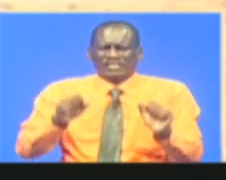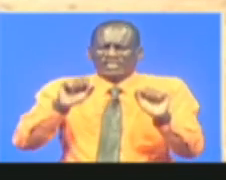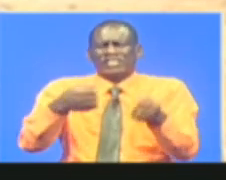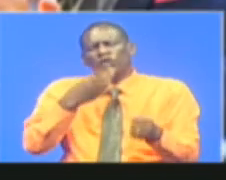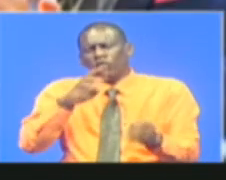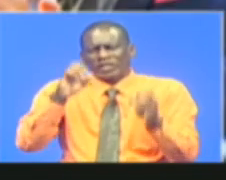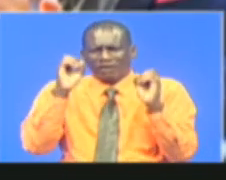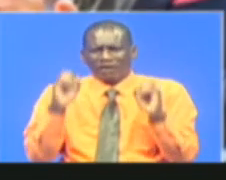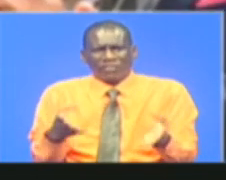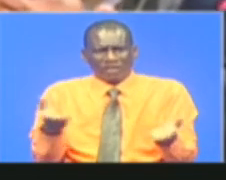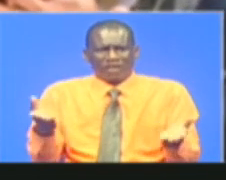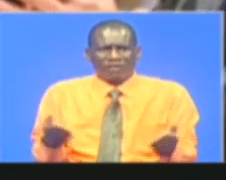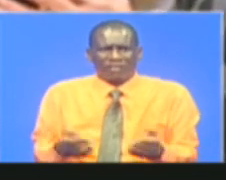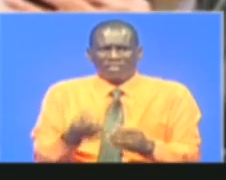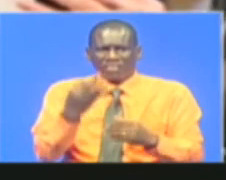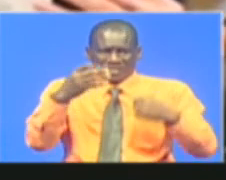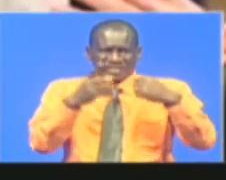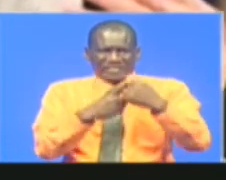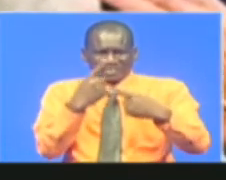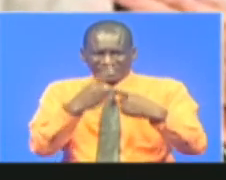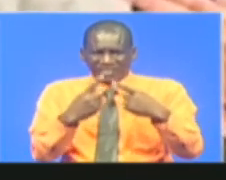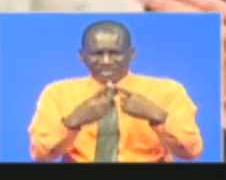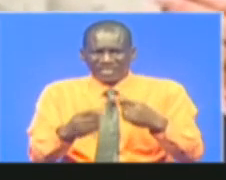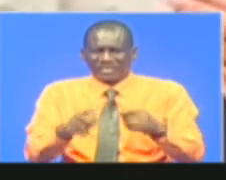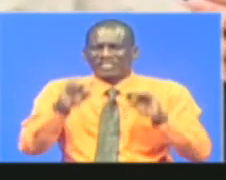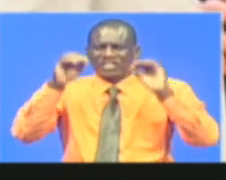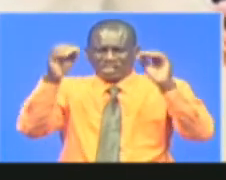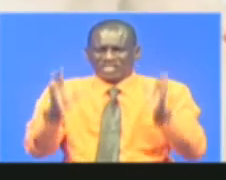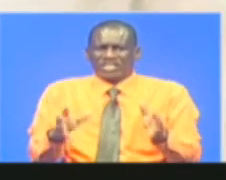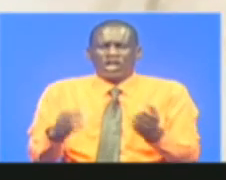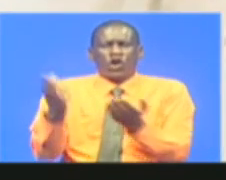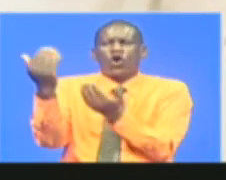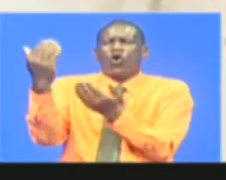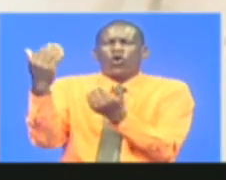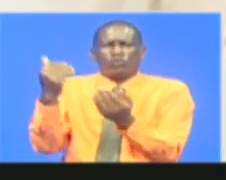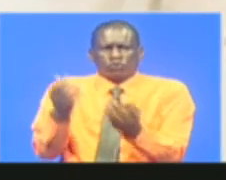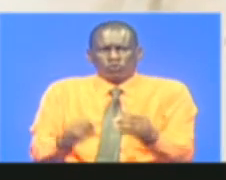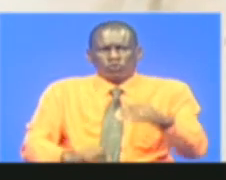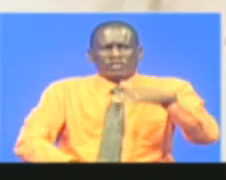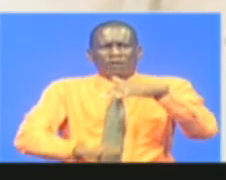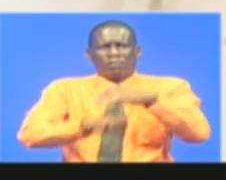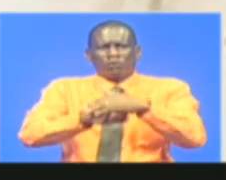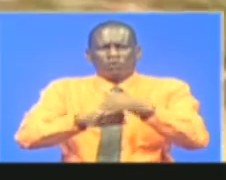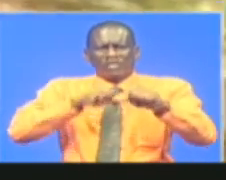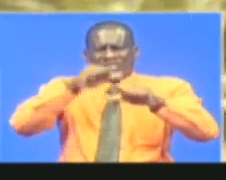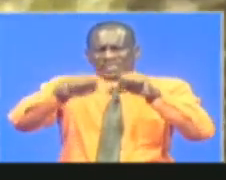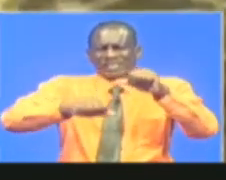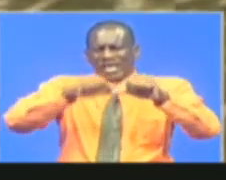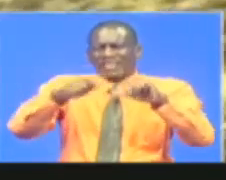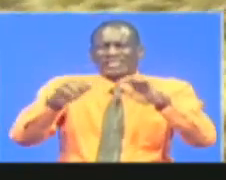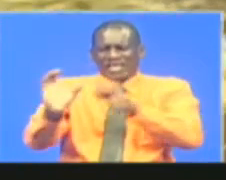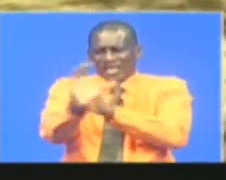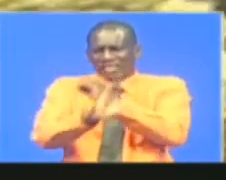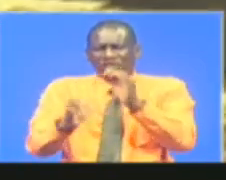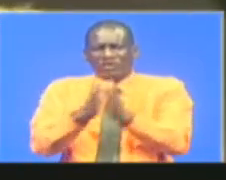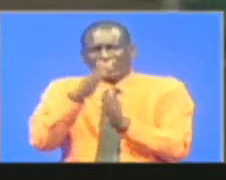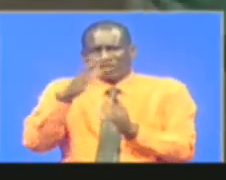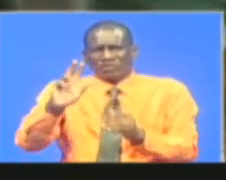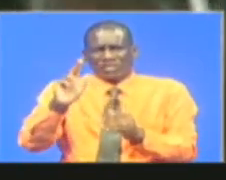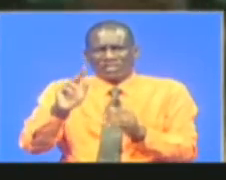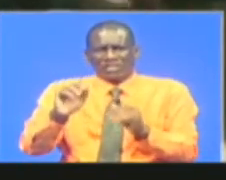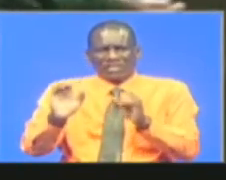water supply. The 36-year-old teacher hopes to promote the cause of science in the country and beyond. His